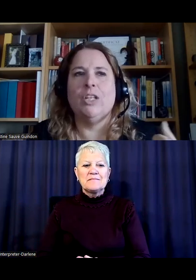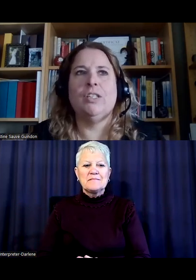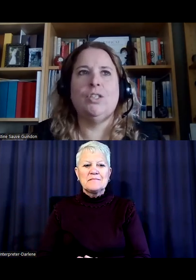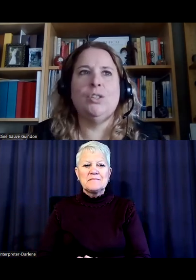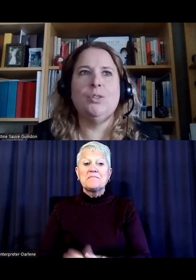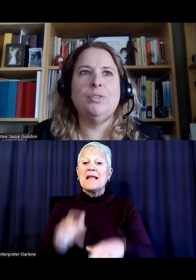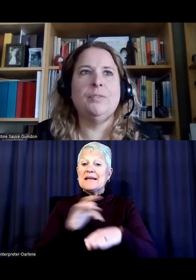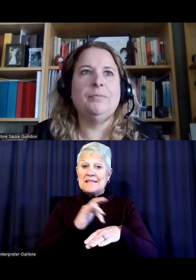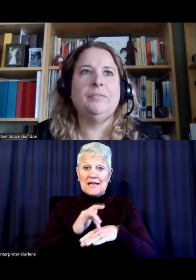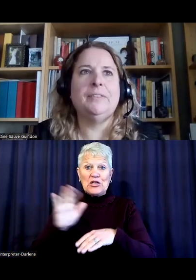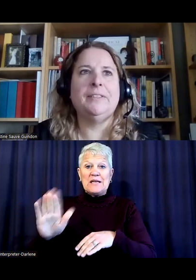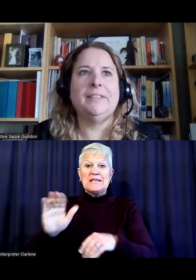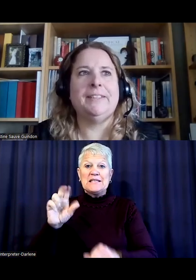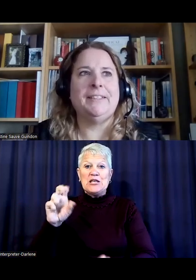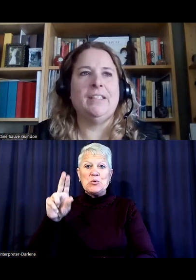touching his cues,